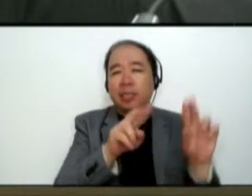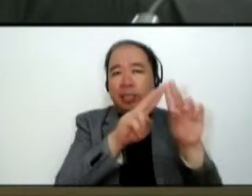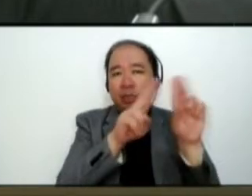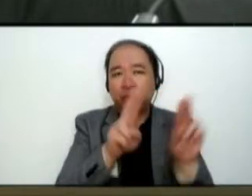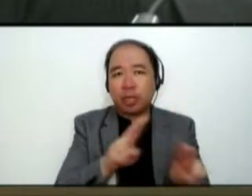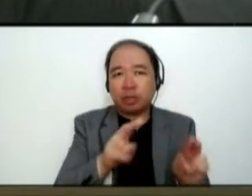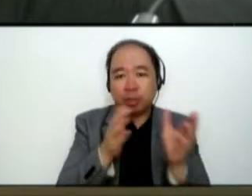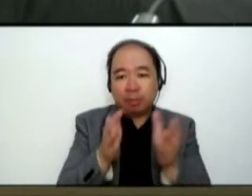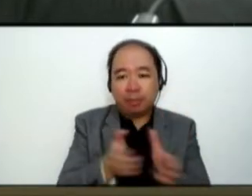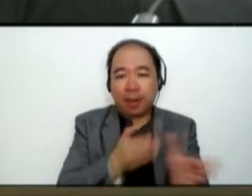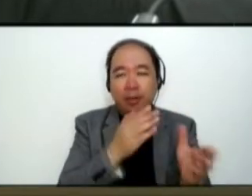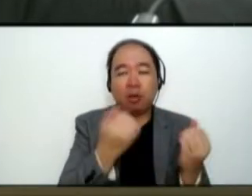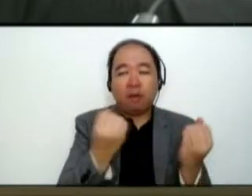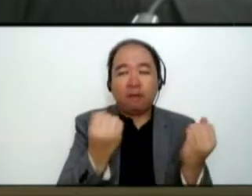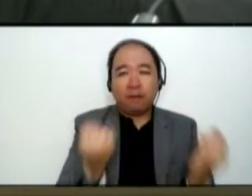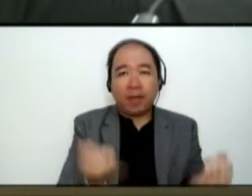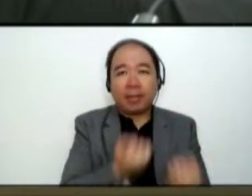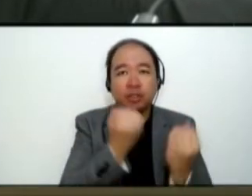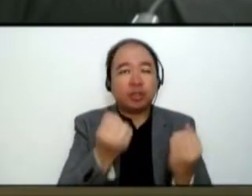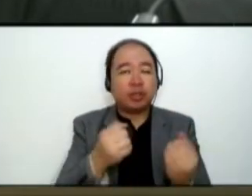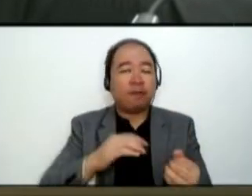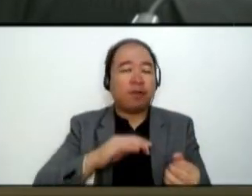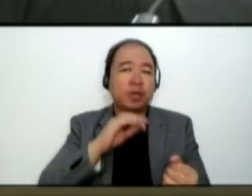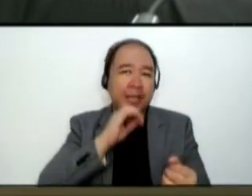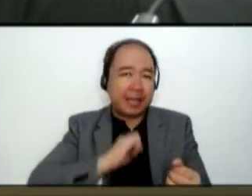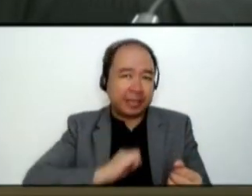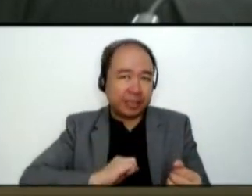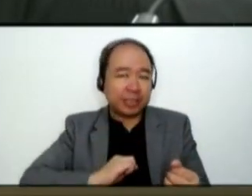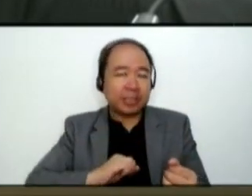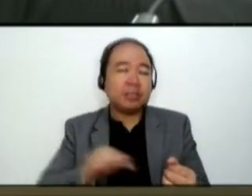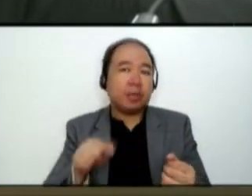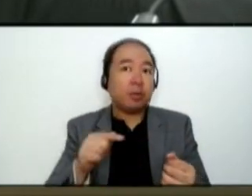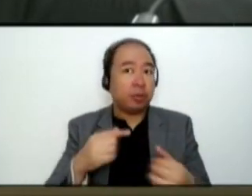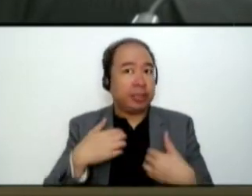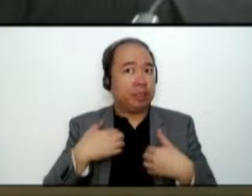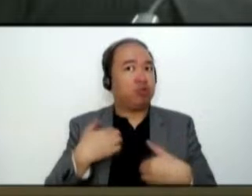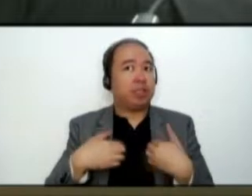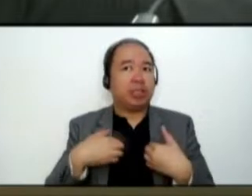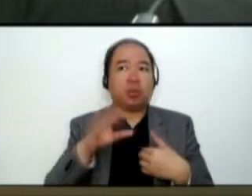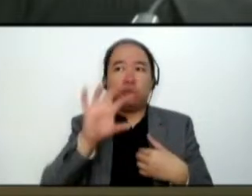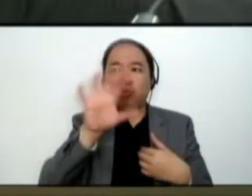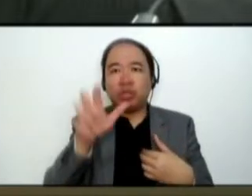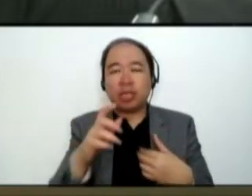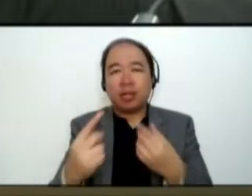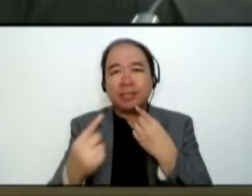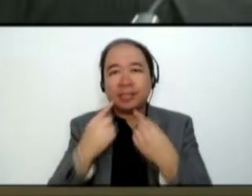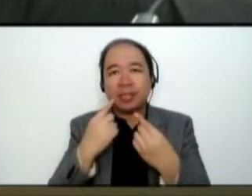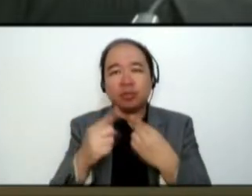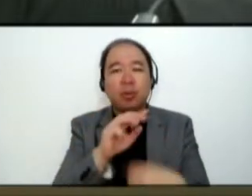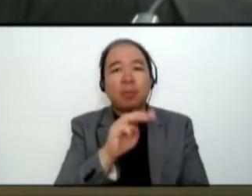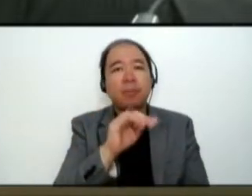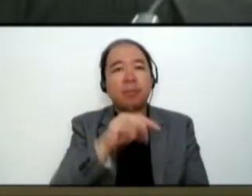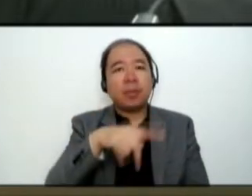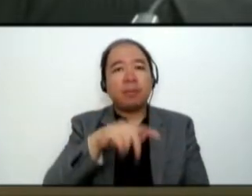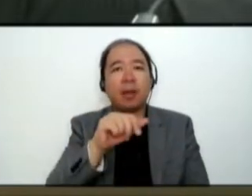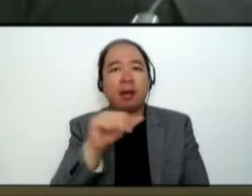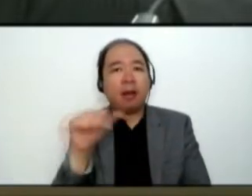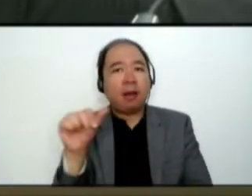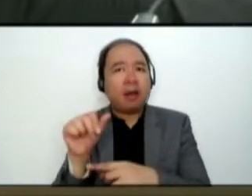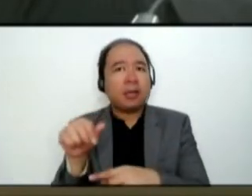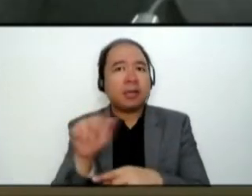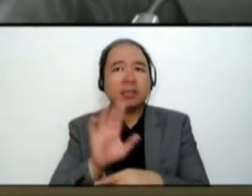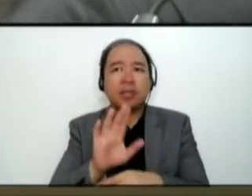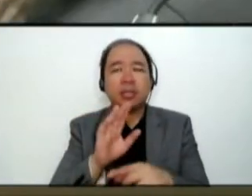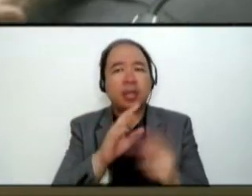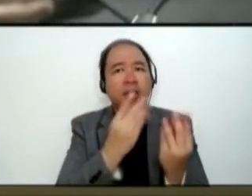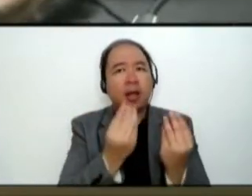MIPAA, and we are very interested to have regional discussions on the MIPAA's implementation to